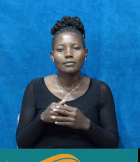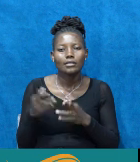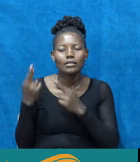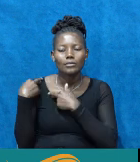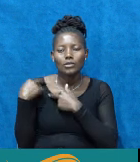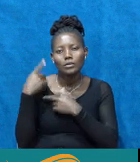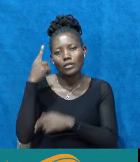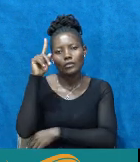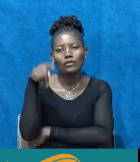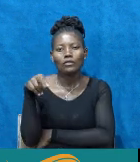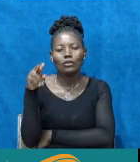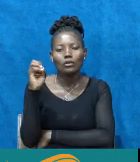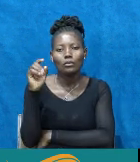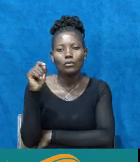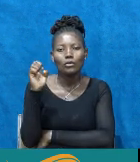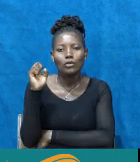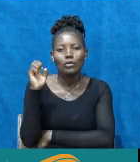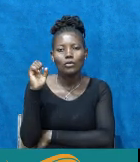Just go back.